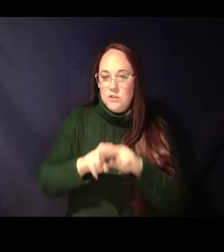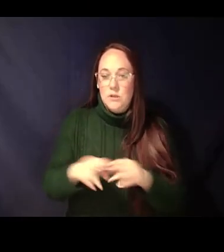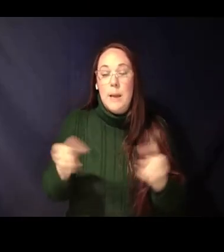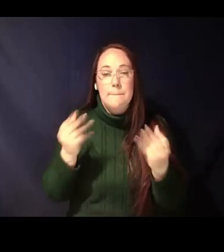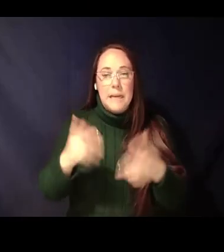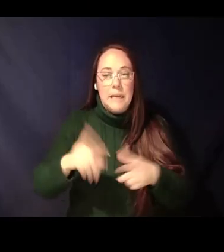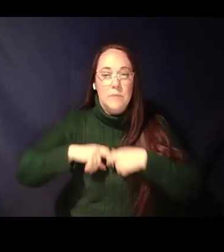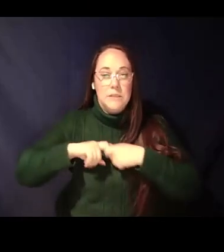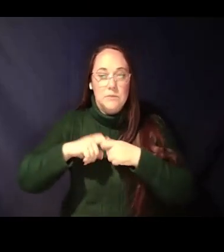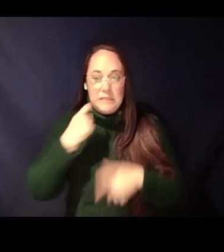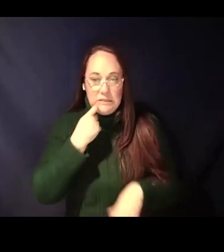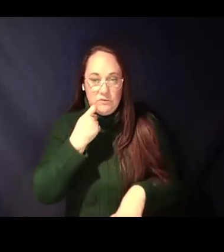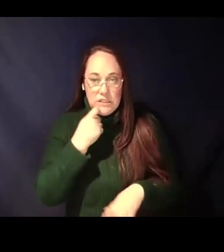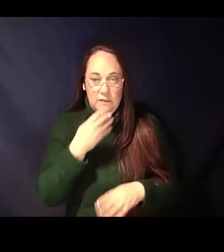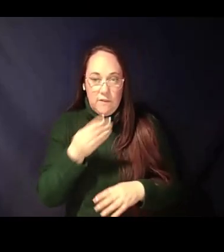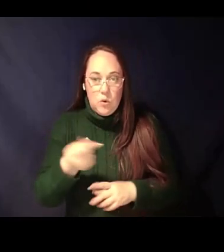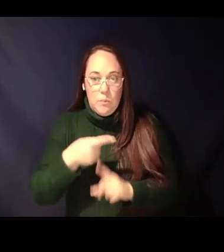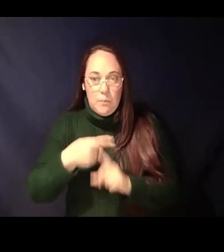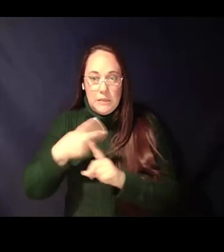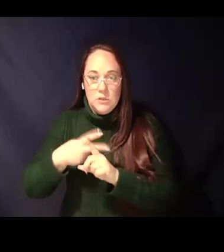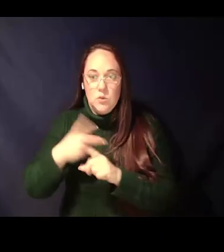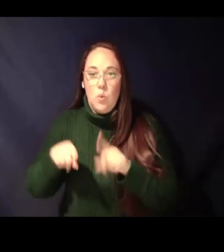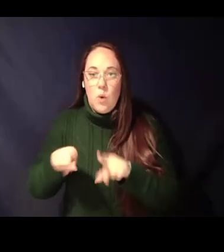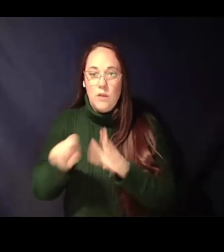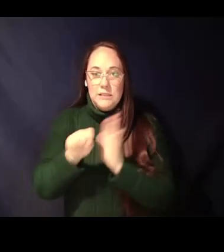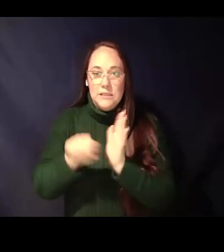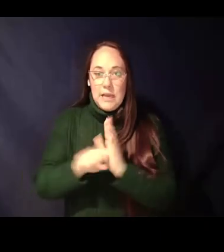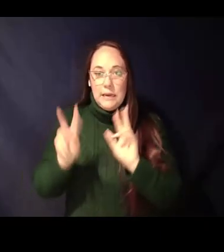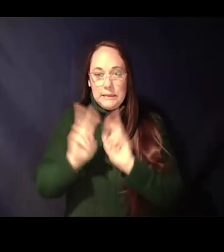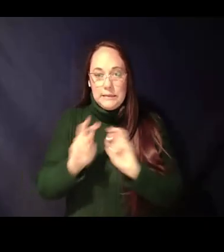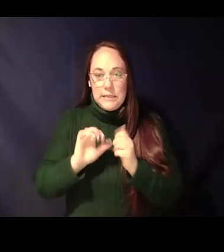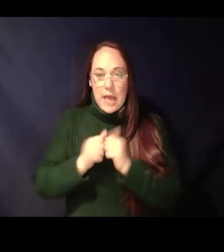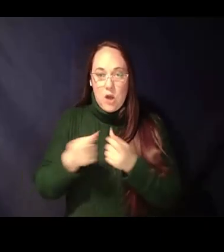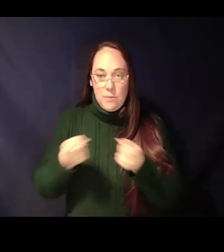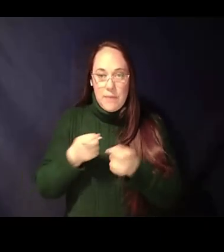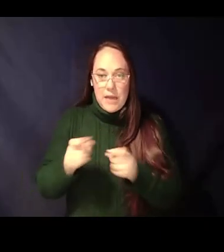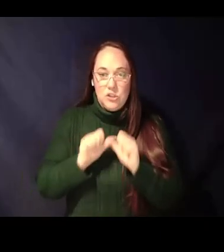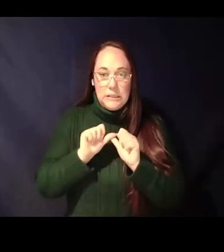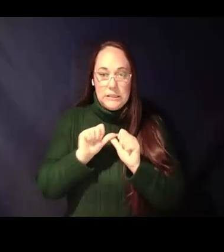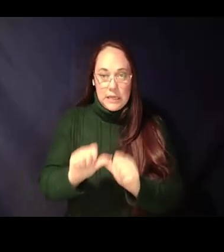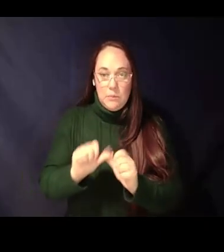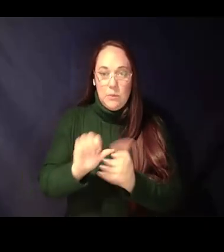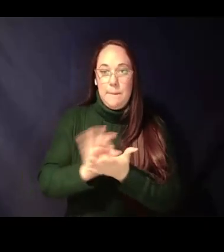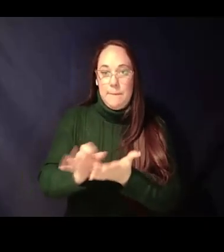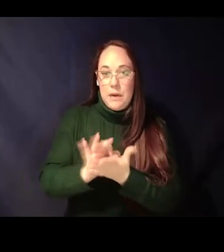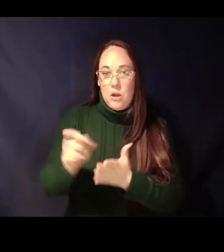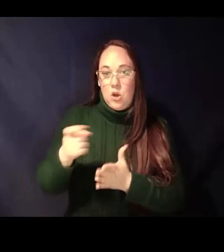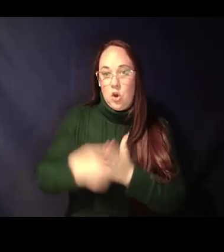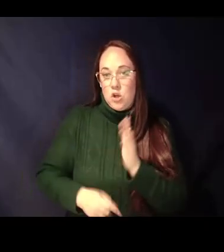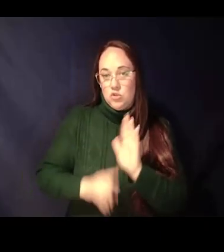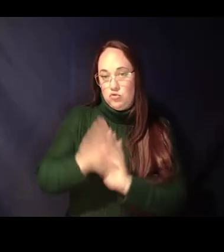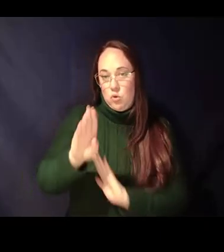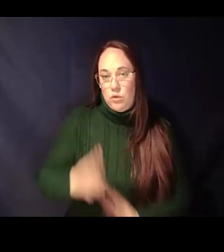suspended in recent months as the state assesses how to manage sustainably Medicaid cost growth.